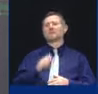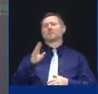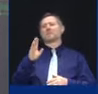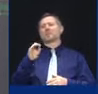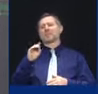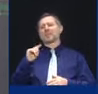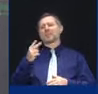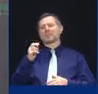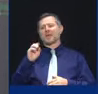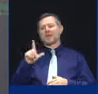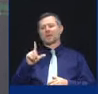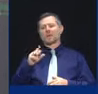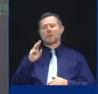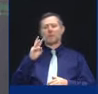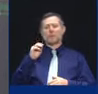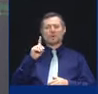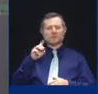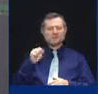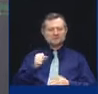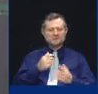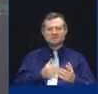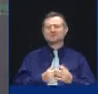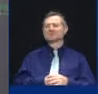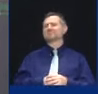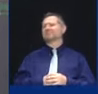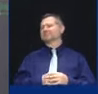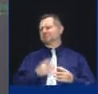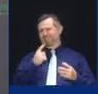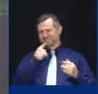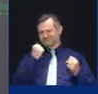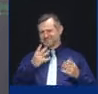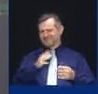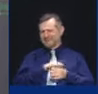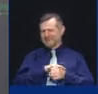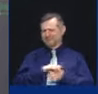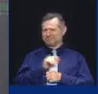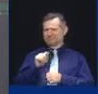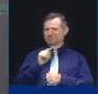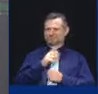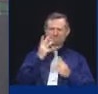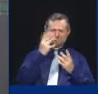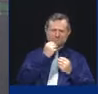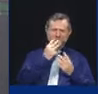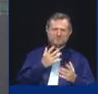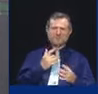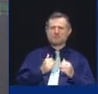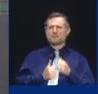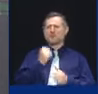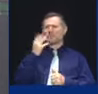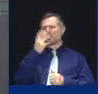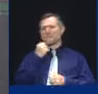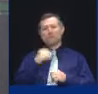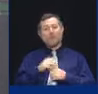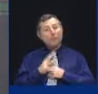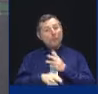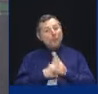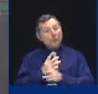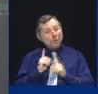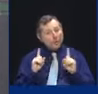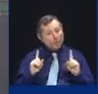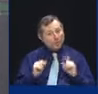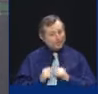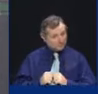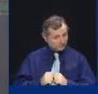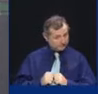Hudson River Valley. That is one of the most magnificent places on the globe. Inspired an